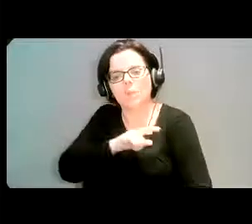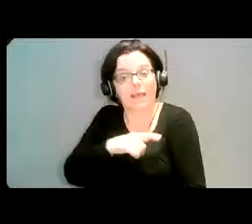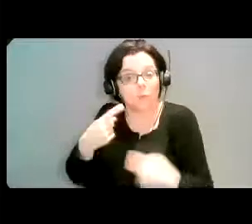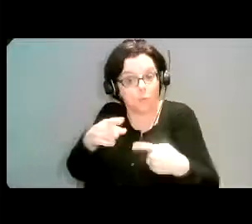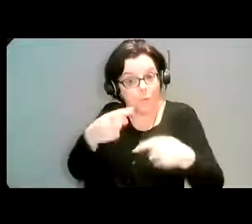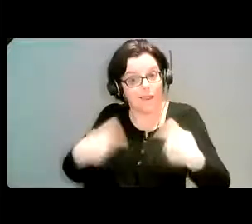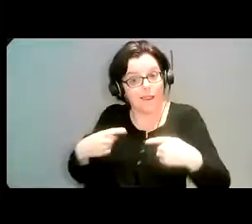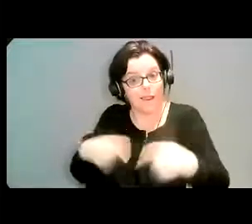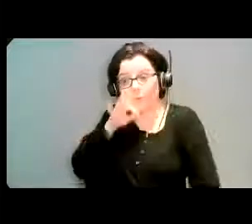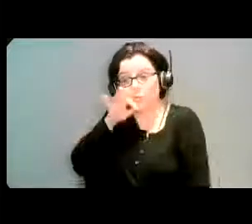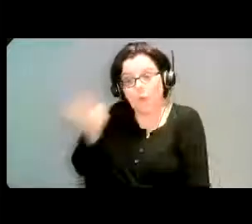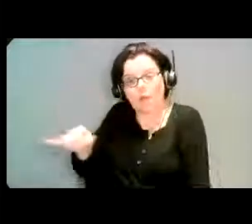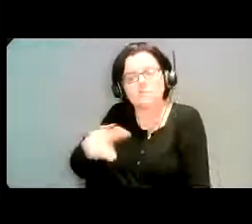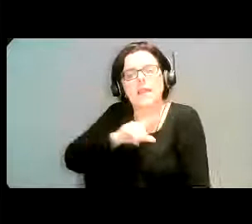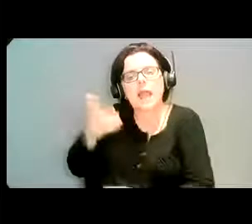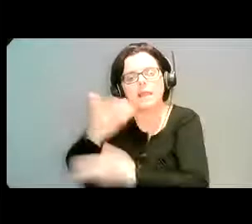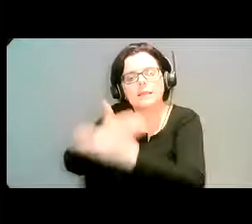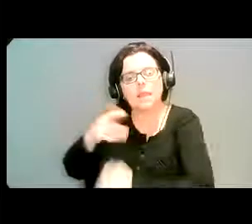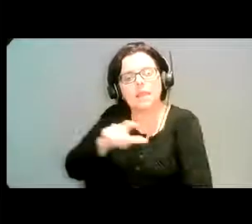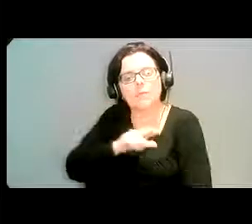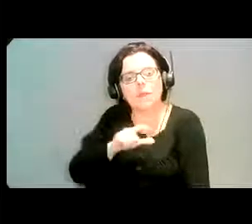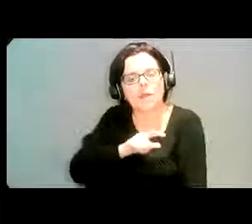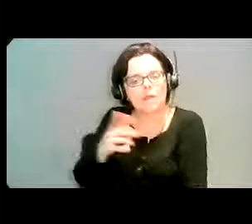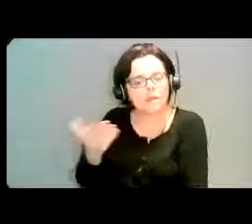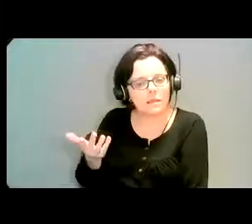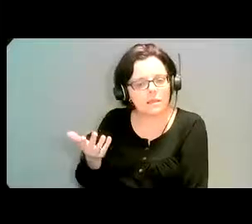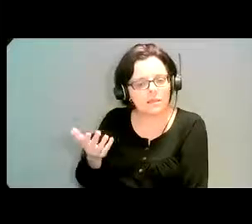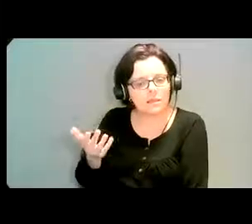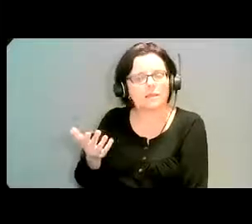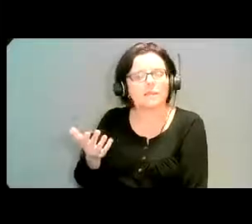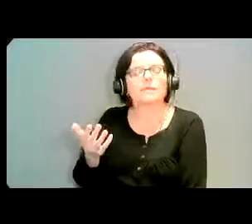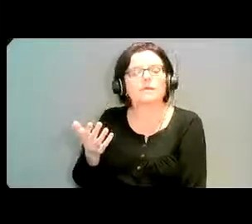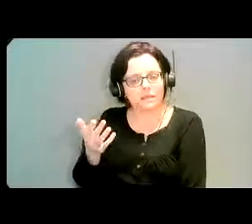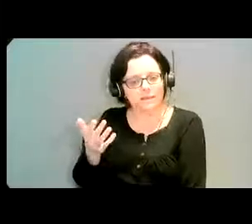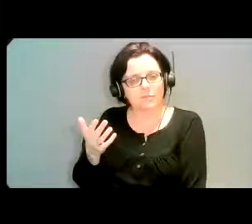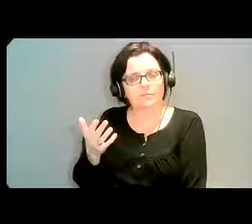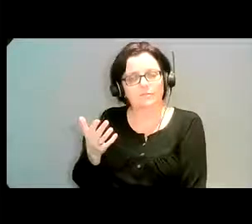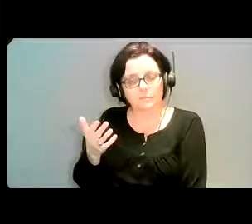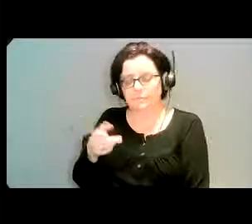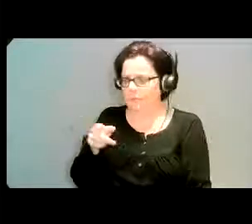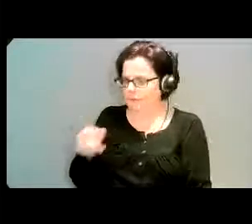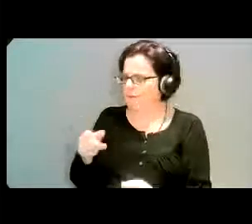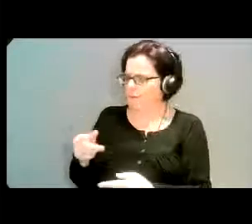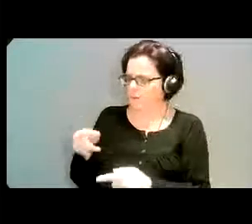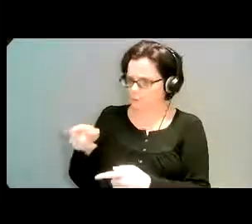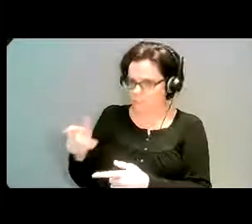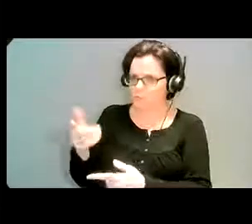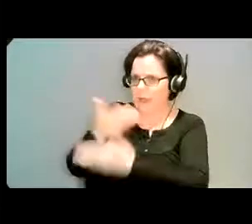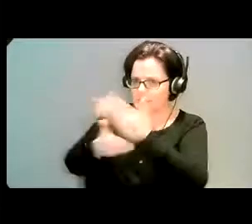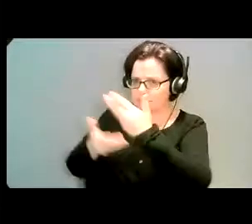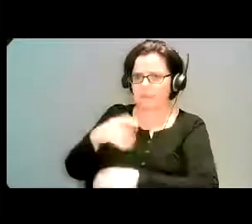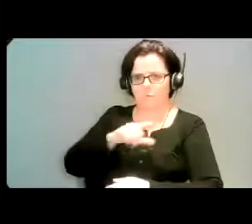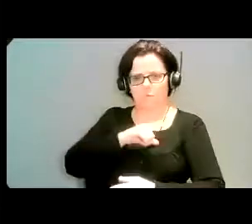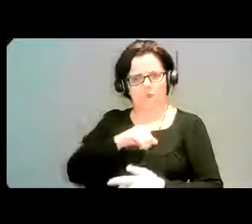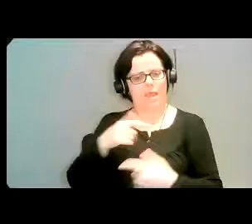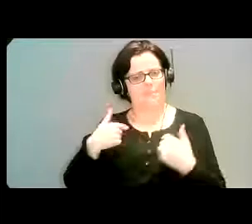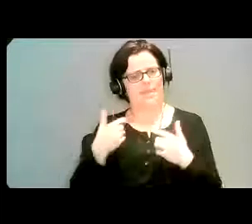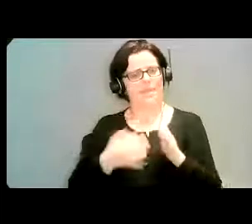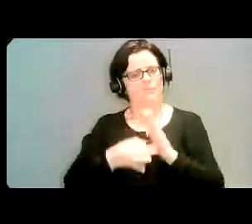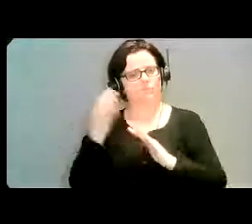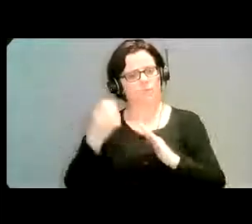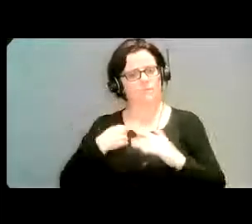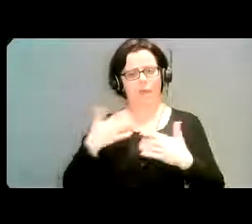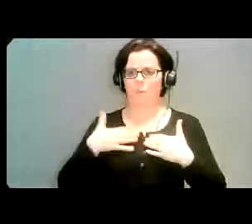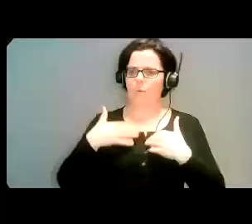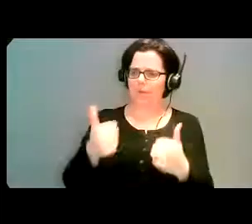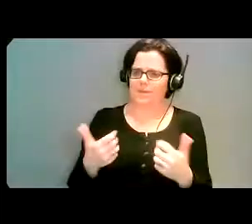ask them how basically how that would promote your well-being, because they have a duty